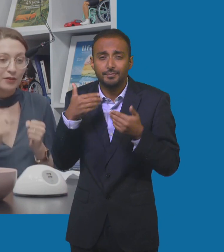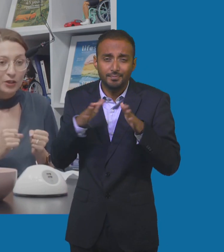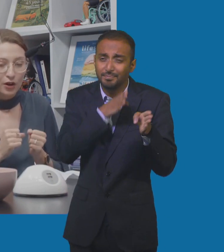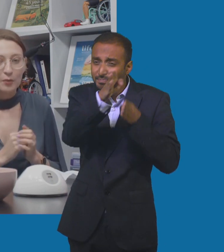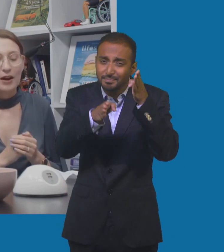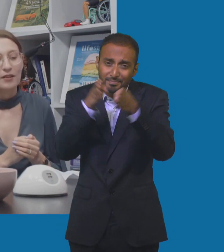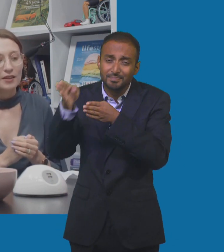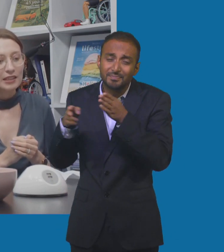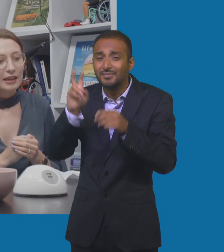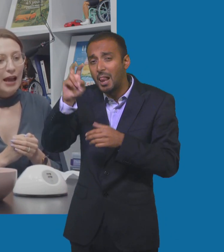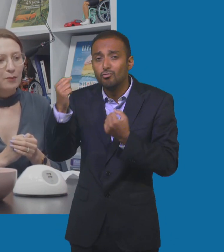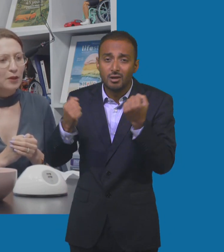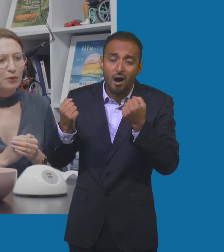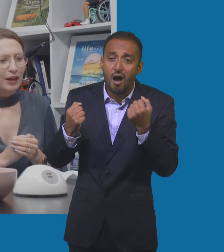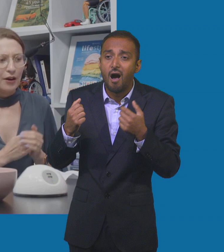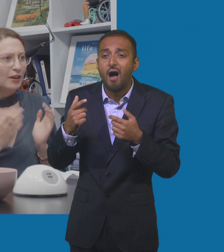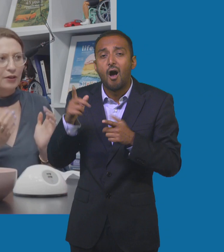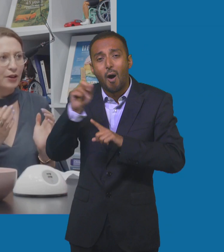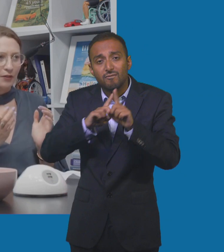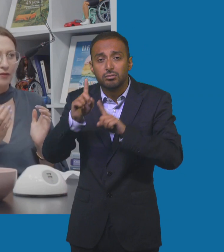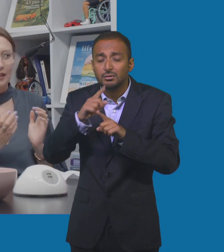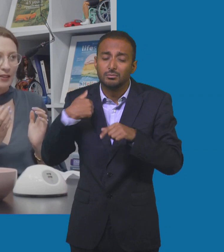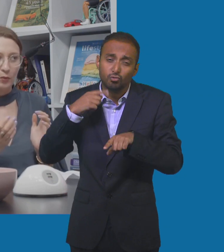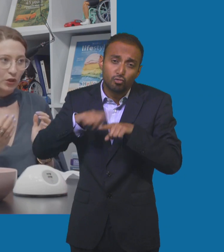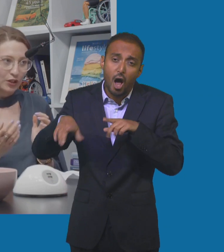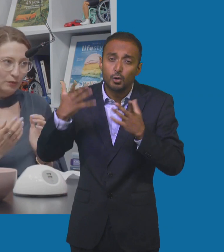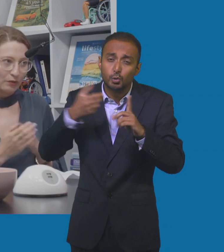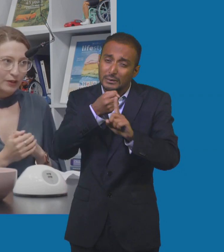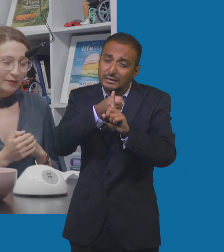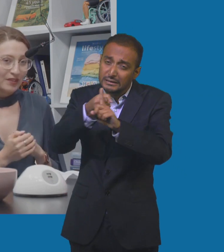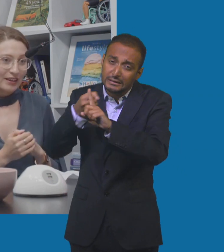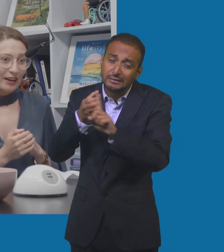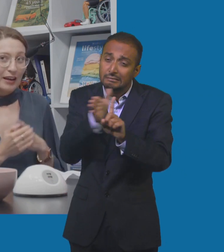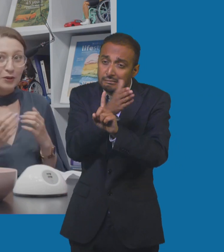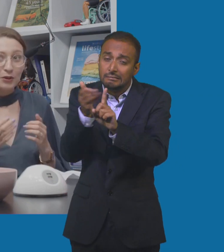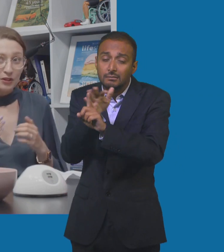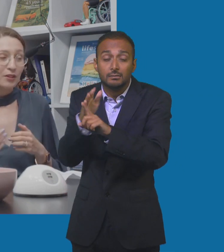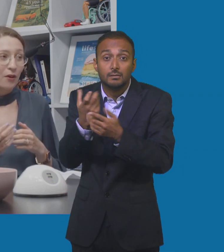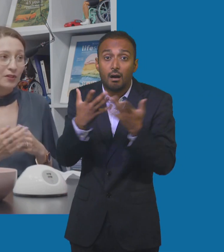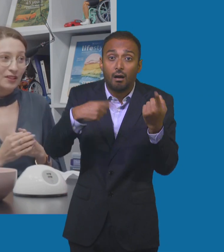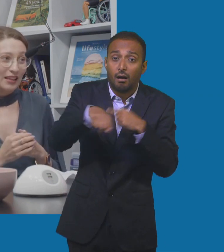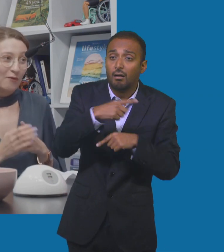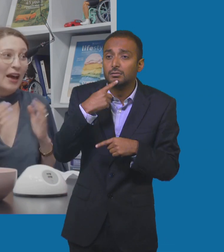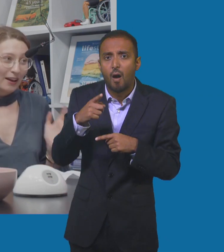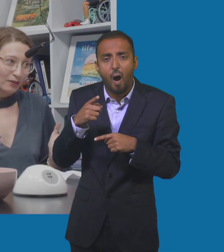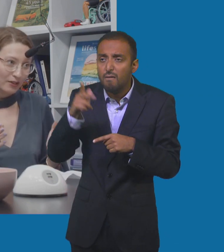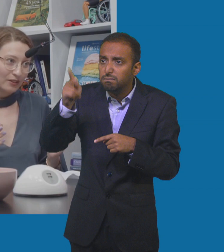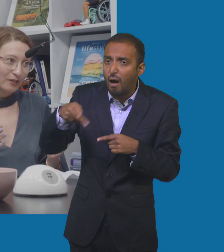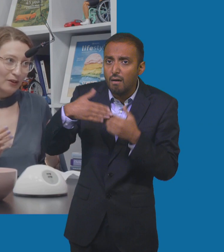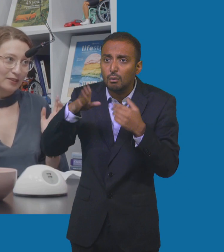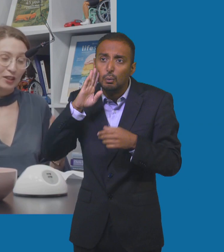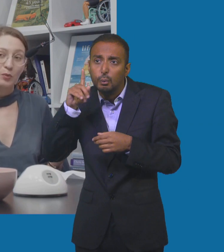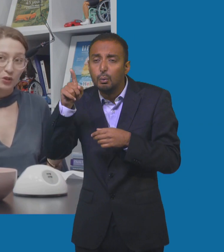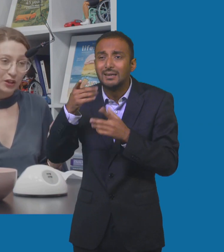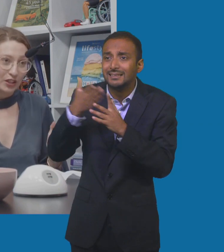fly the flag, really talk about this. And people were like, oh, I've never heard of accessible charging before. And now you go to these conferences, they have